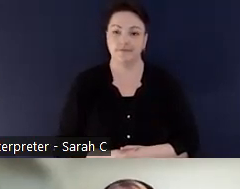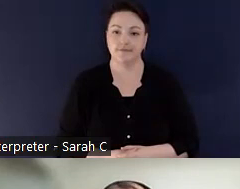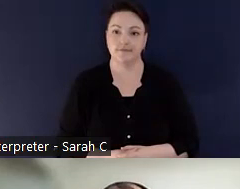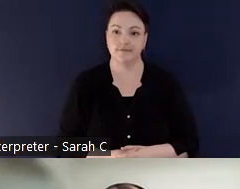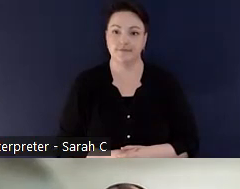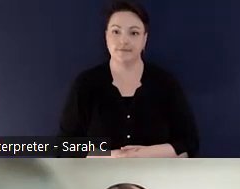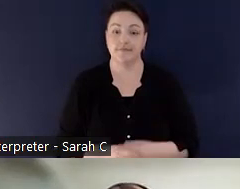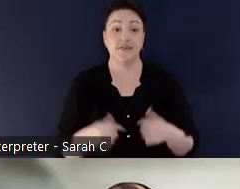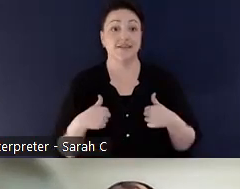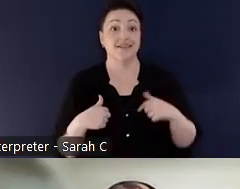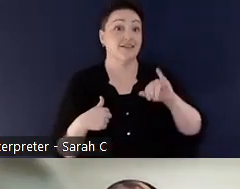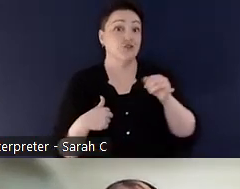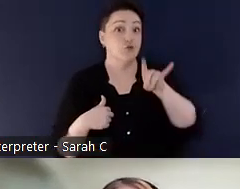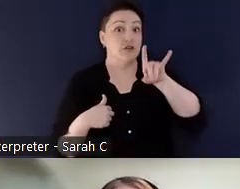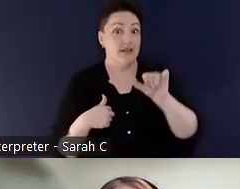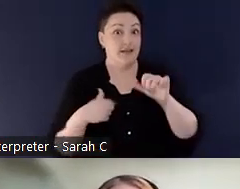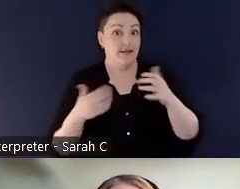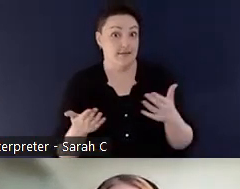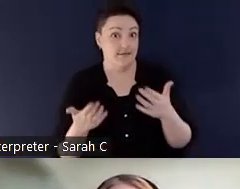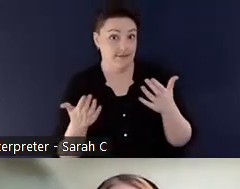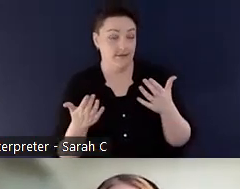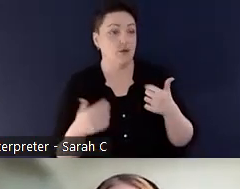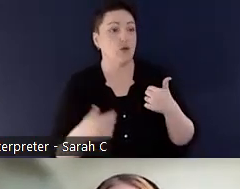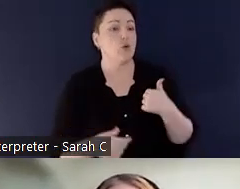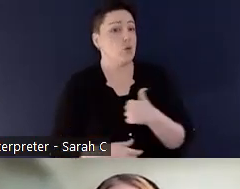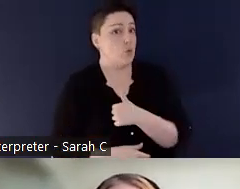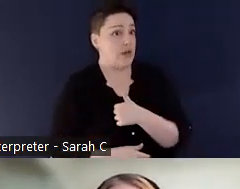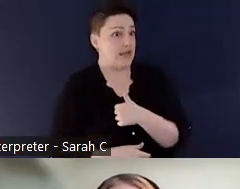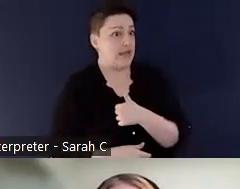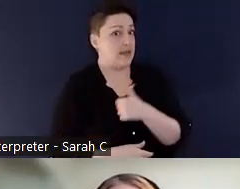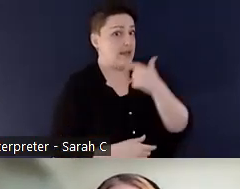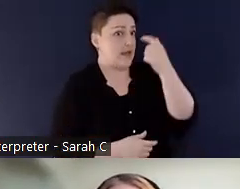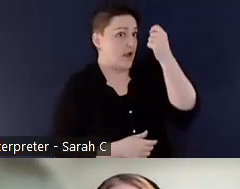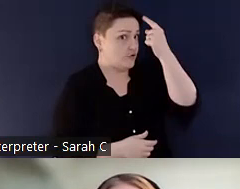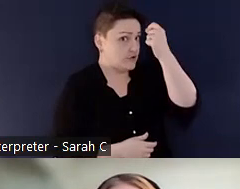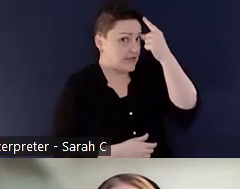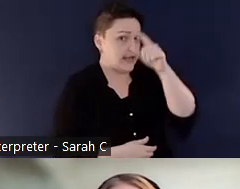This is Julia. We're understanding that it's an eligible activity, but I actually would